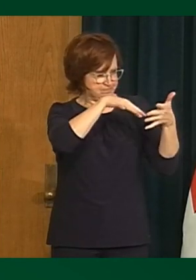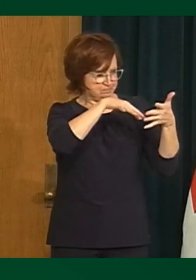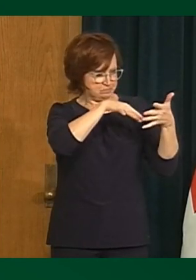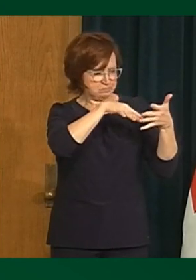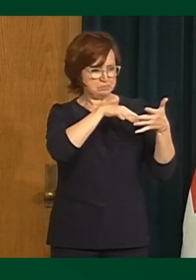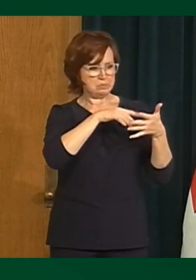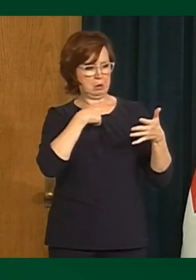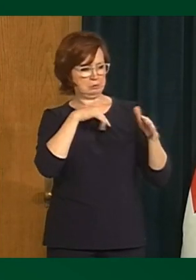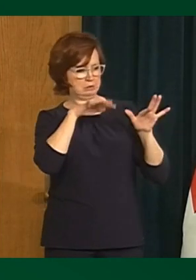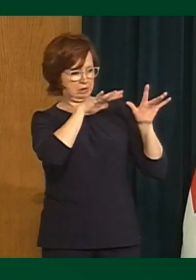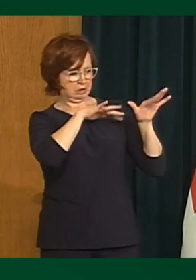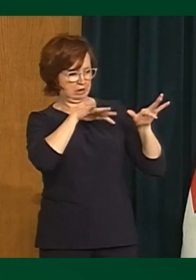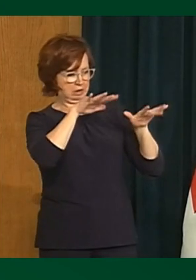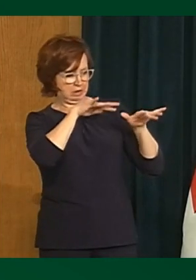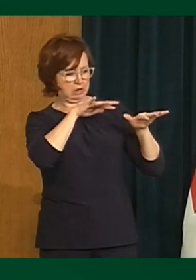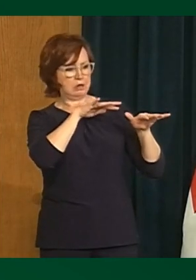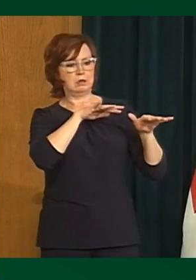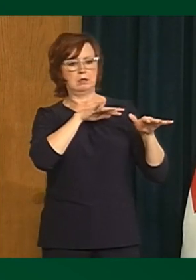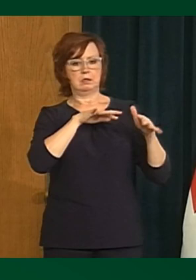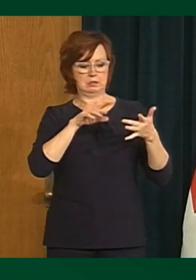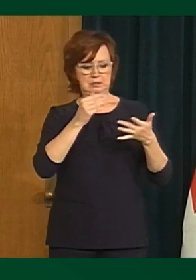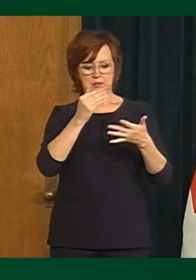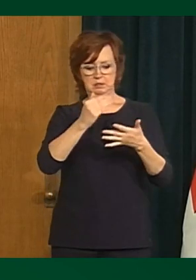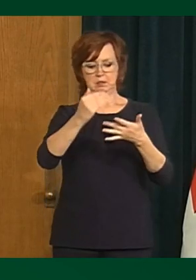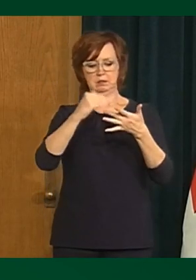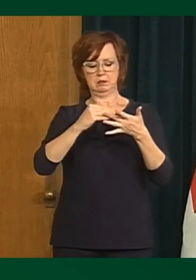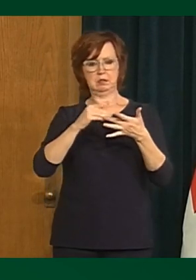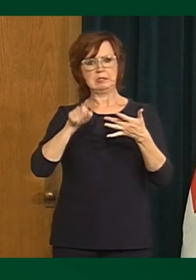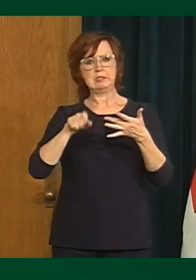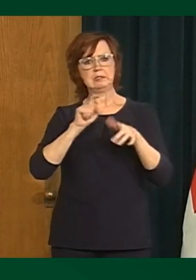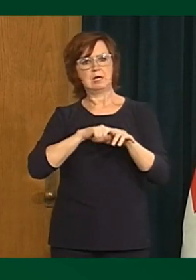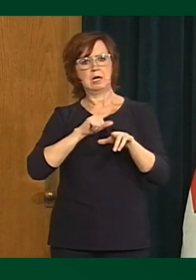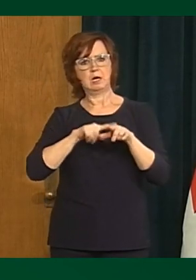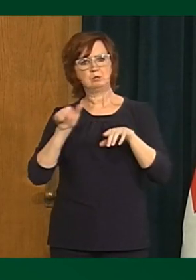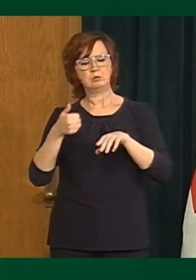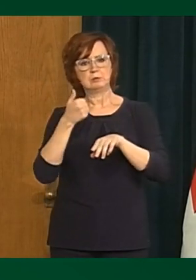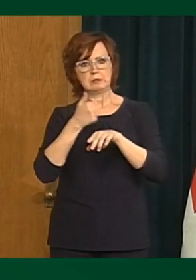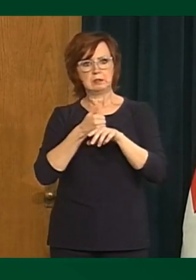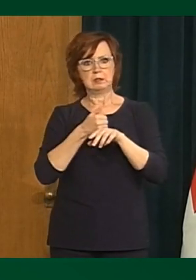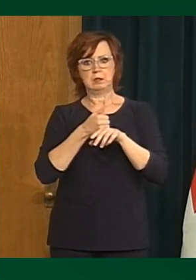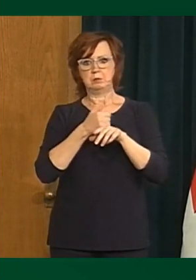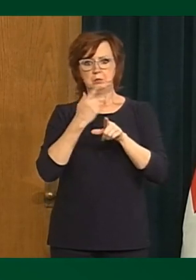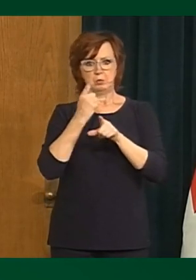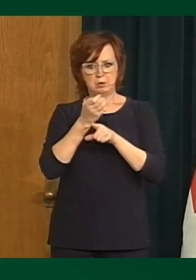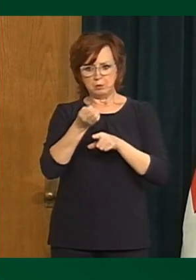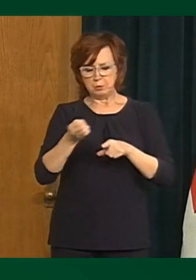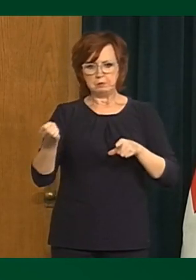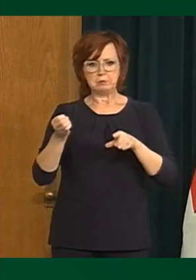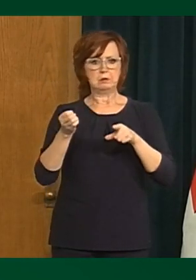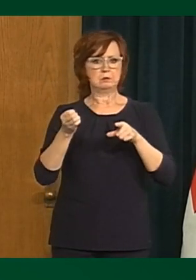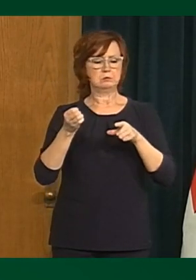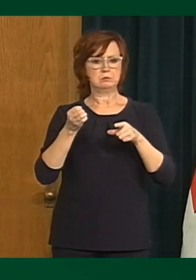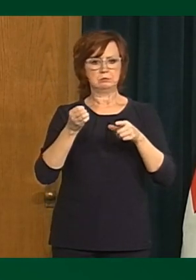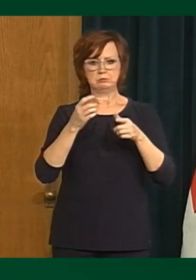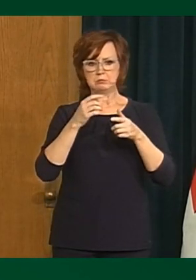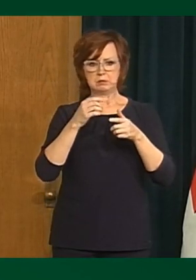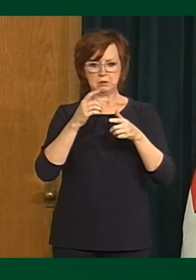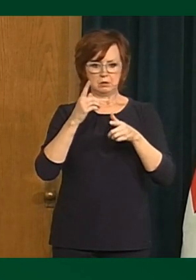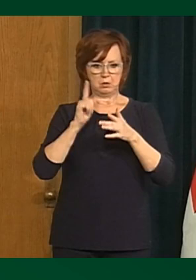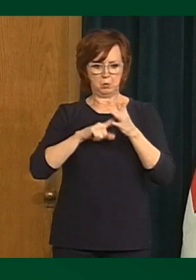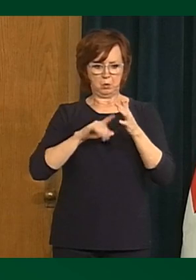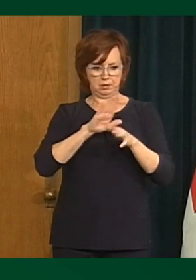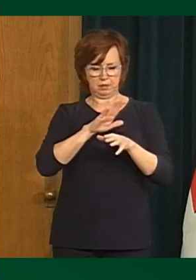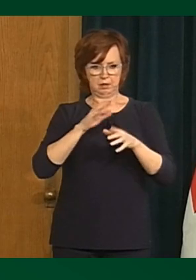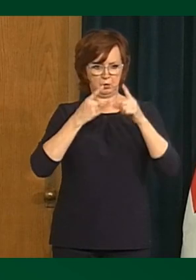the opportunity to start some tentative planning towards a target date of reopening their business, understanding may have